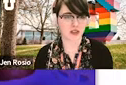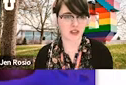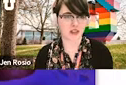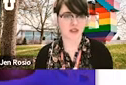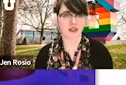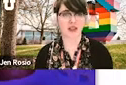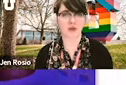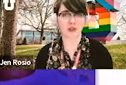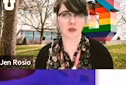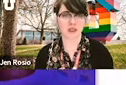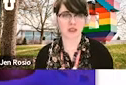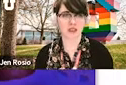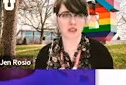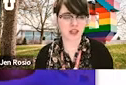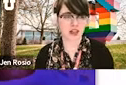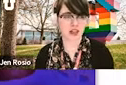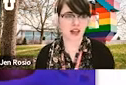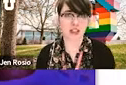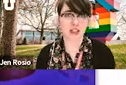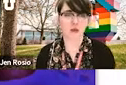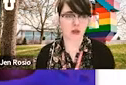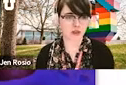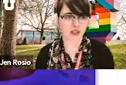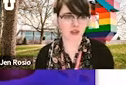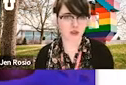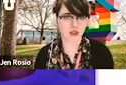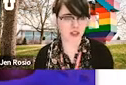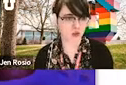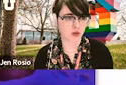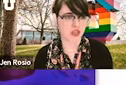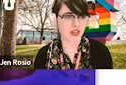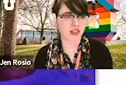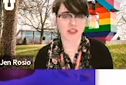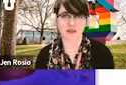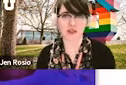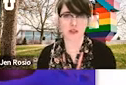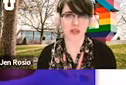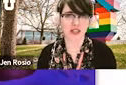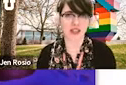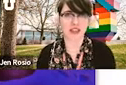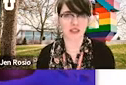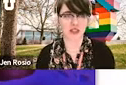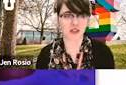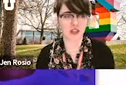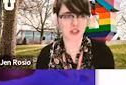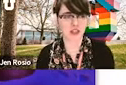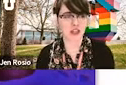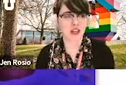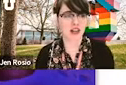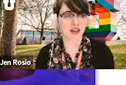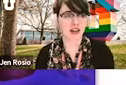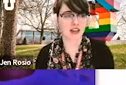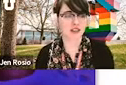designer illustrator under the name Doreen Rose Design. I graduated from Weber State University with a BA in design for digital media and digital